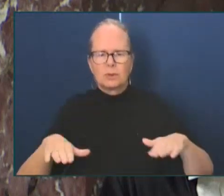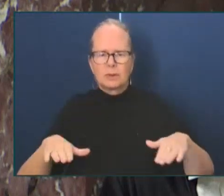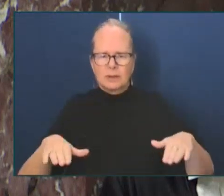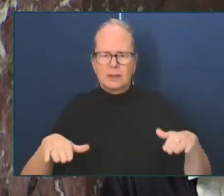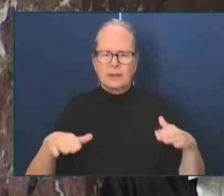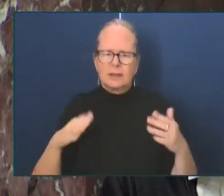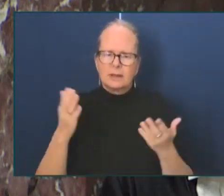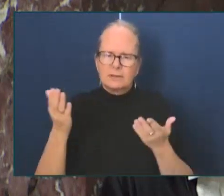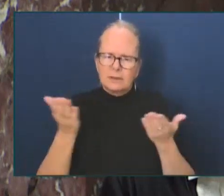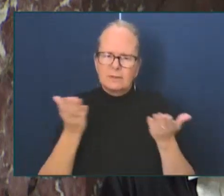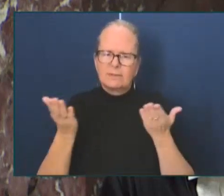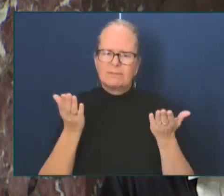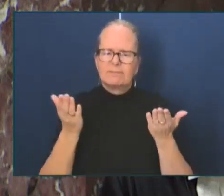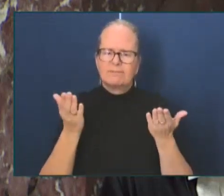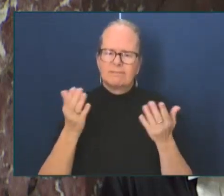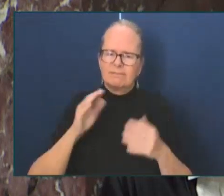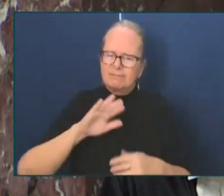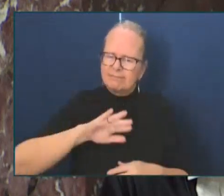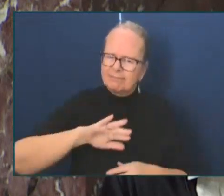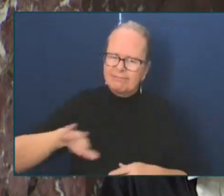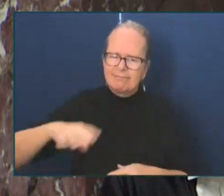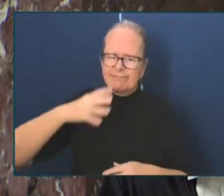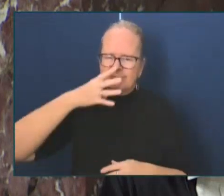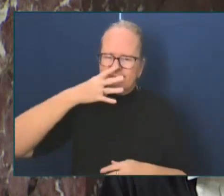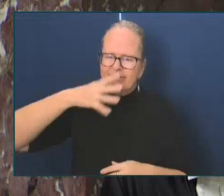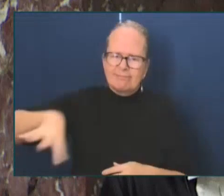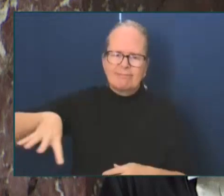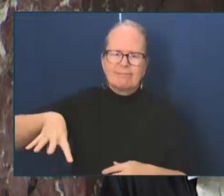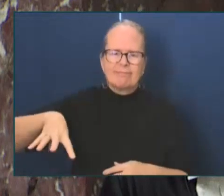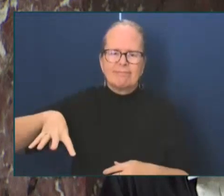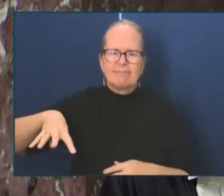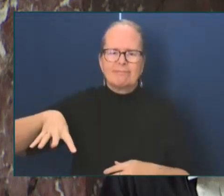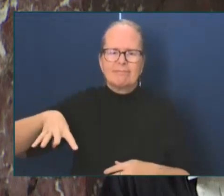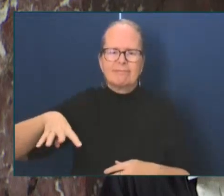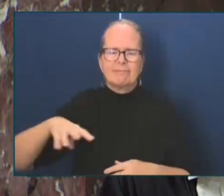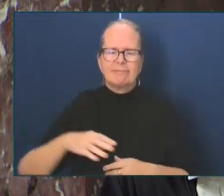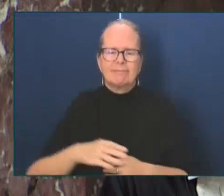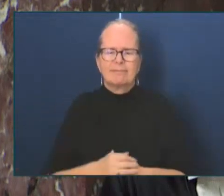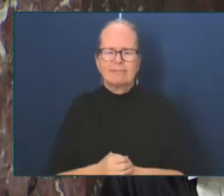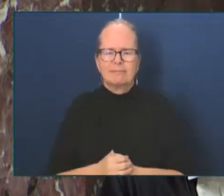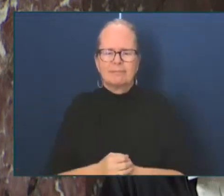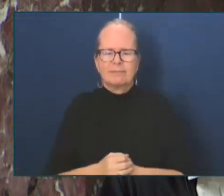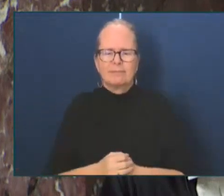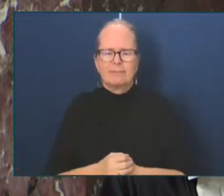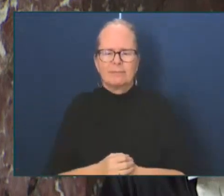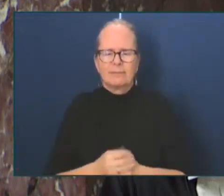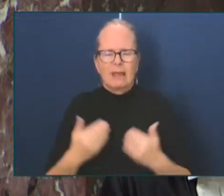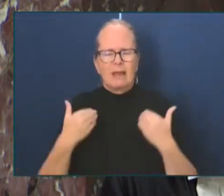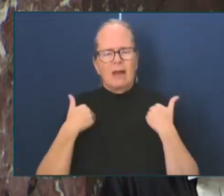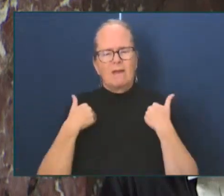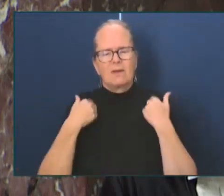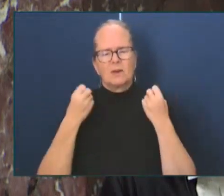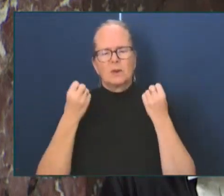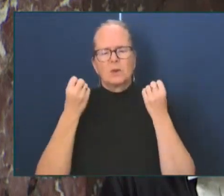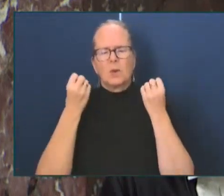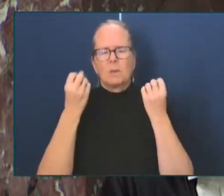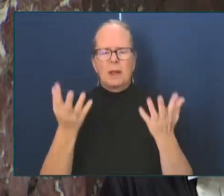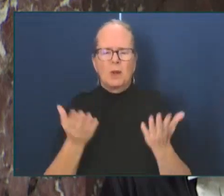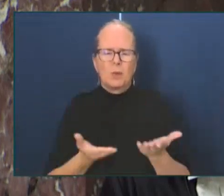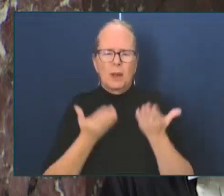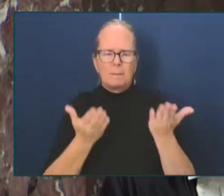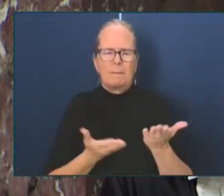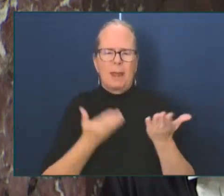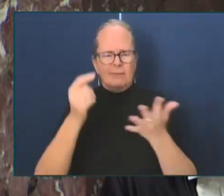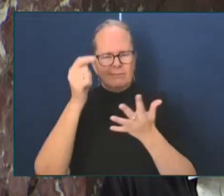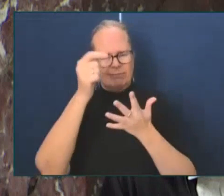has made numerous recommendations that we need to move towards a needs-based system. In fact, there was a select